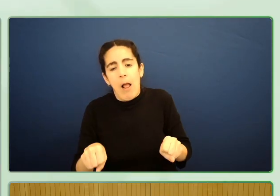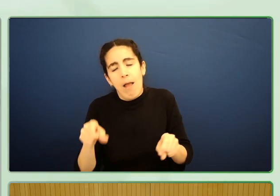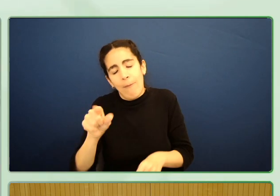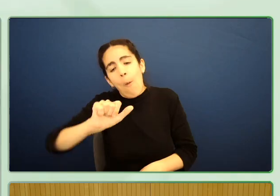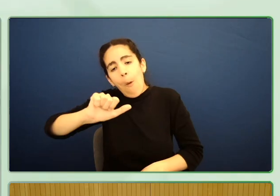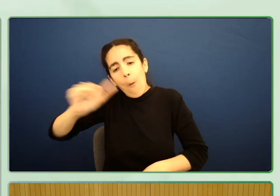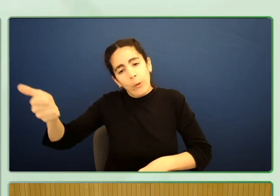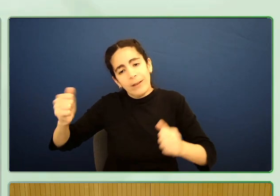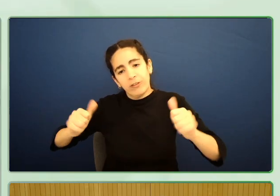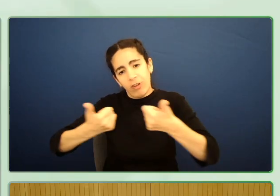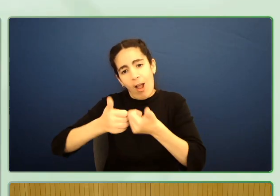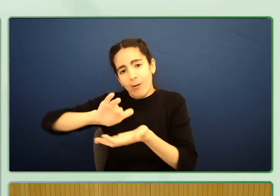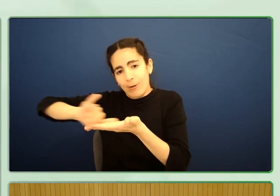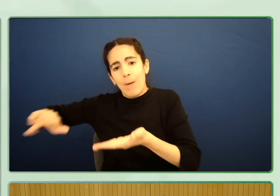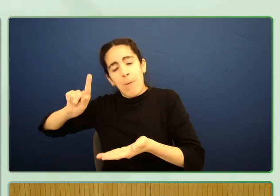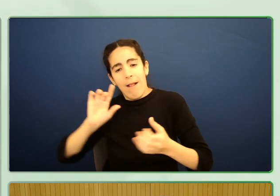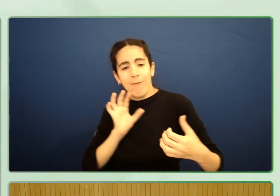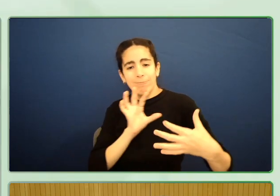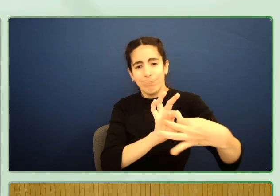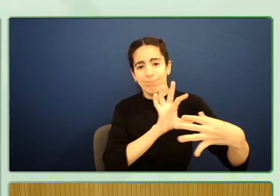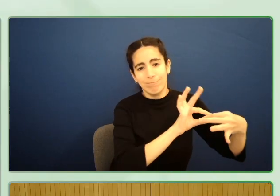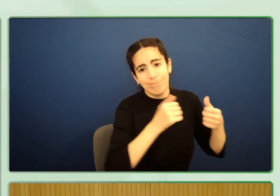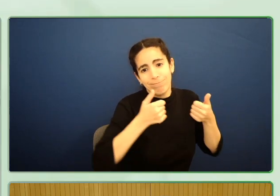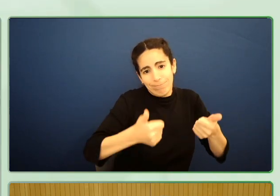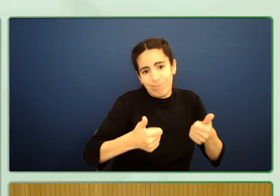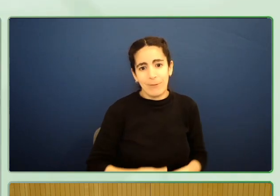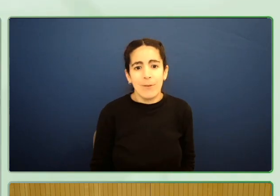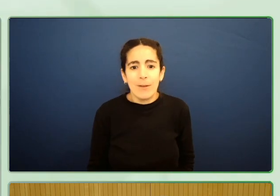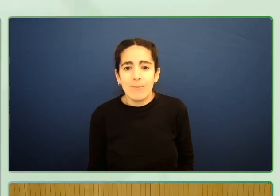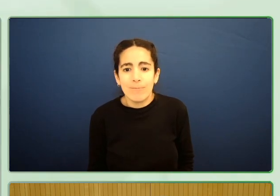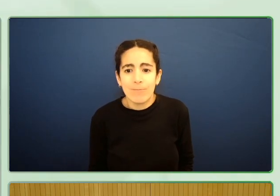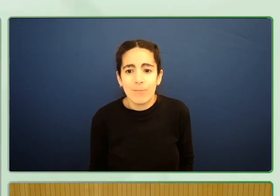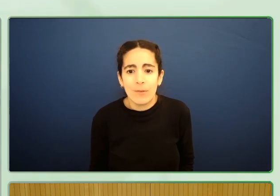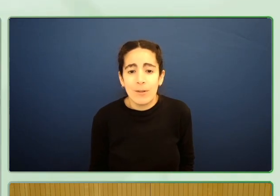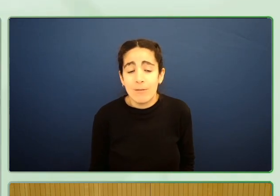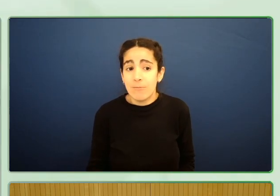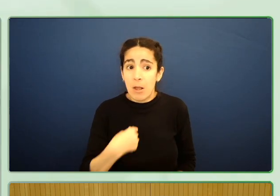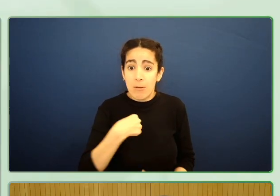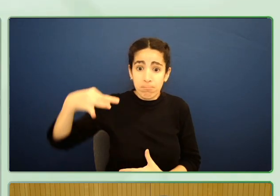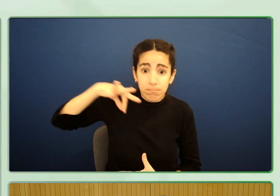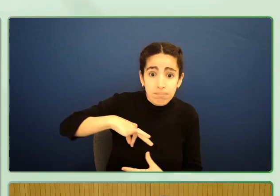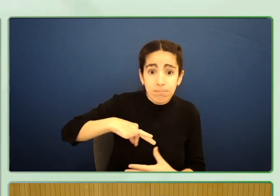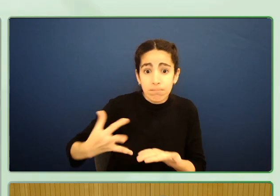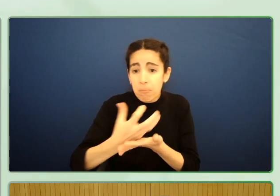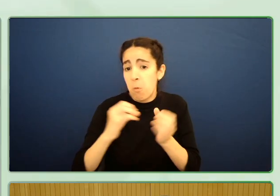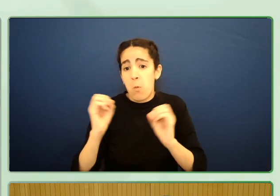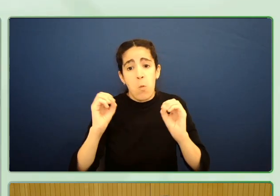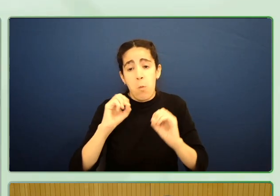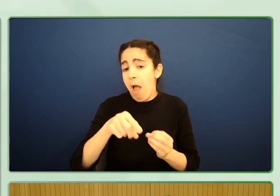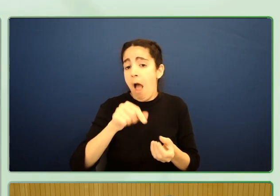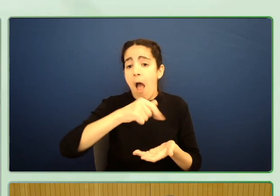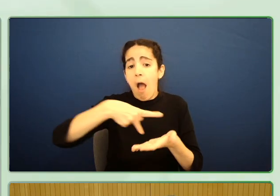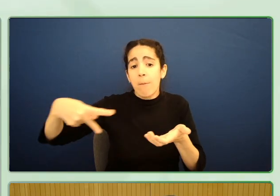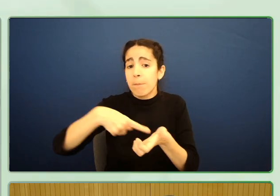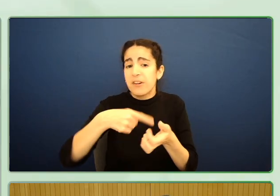I don't get any fun for doing this because the app is for free. So who want to invest in something that doesn't